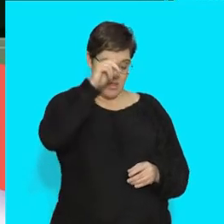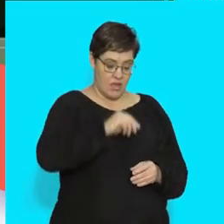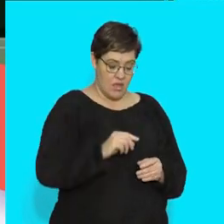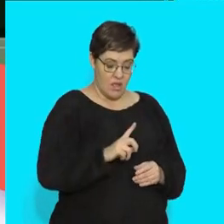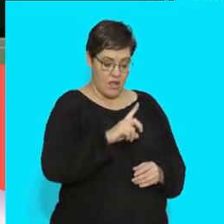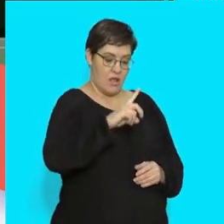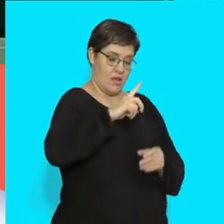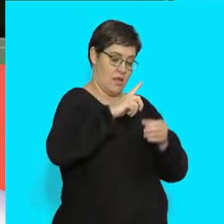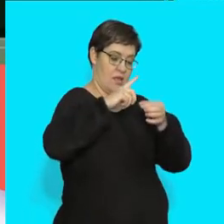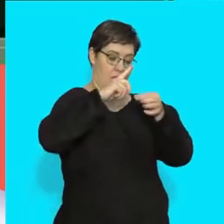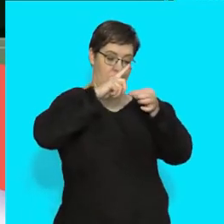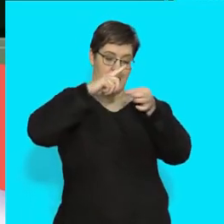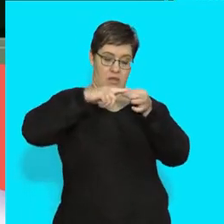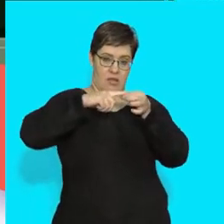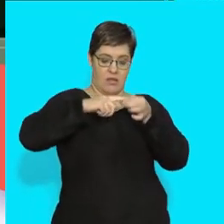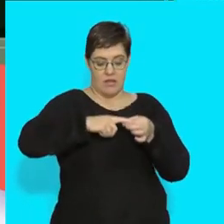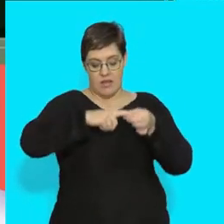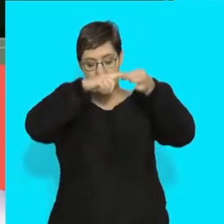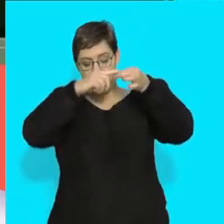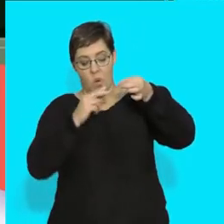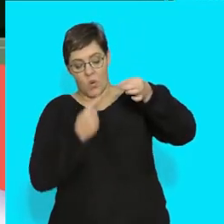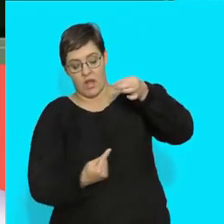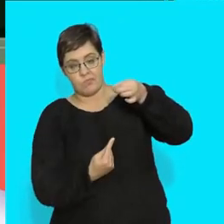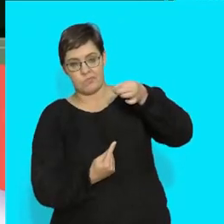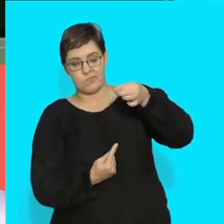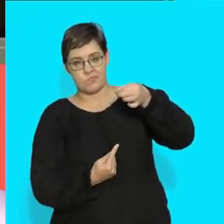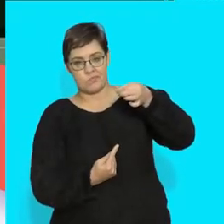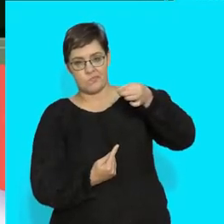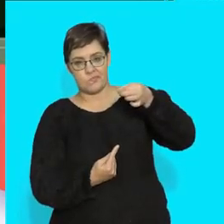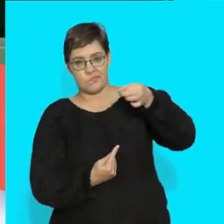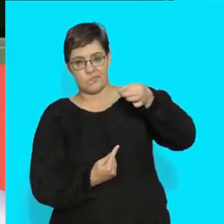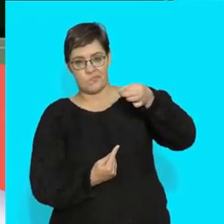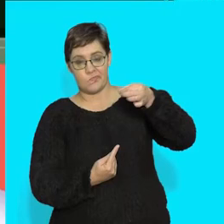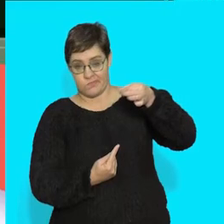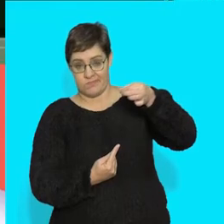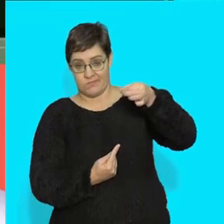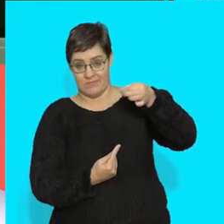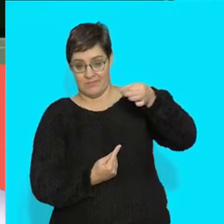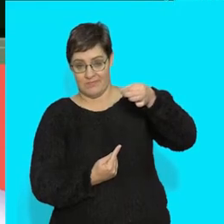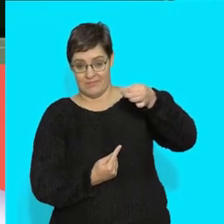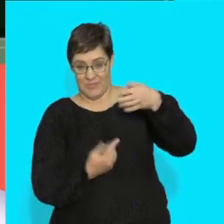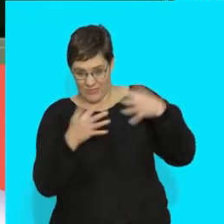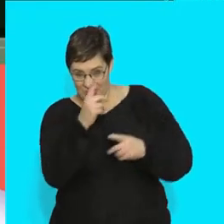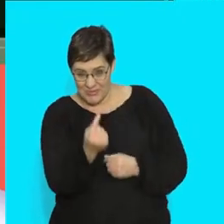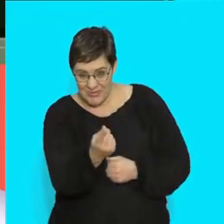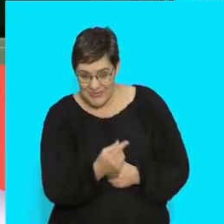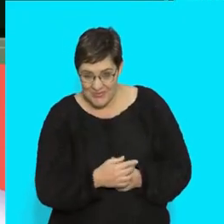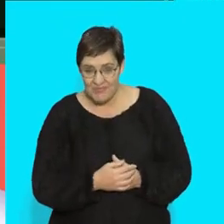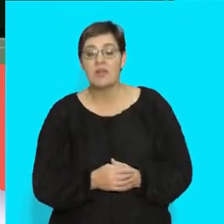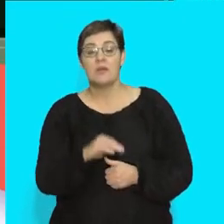top of the straw and lift it up. Guys, what is in the straw? The water. Okay. So that's